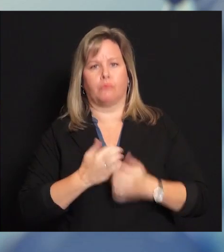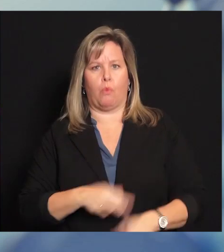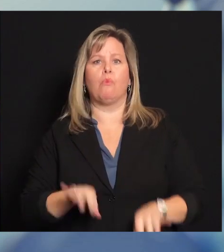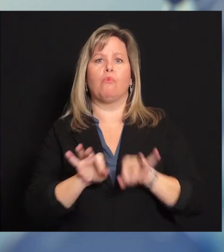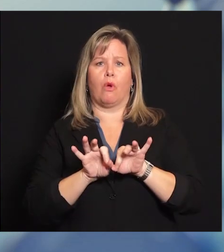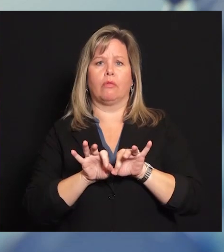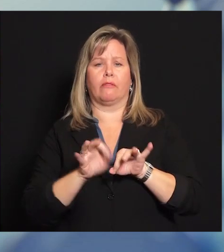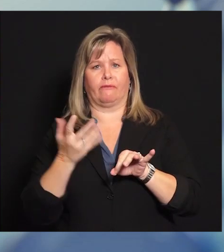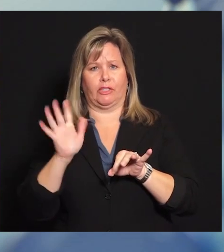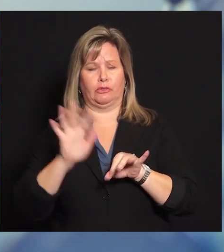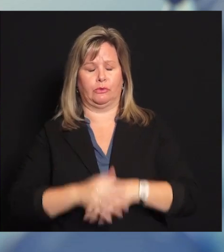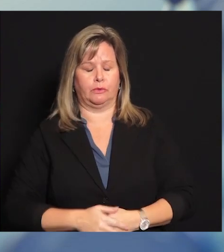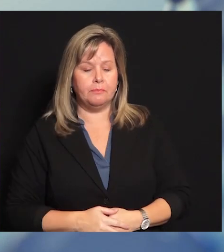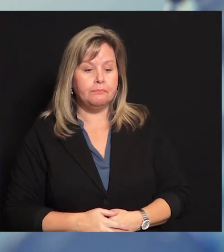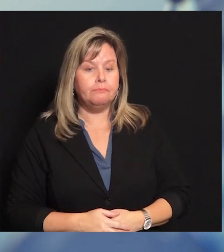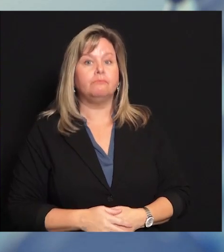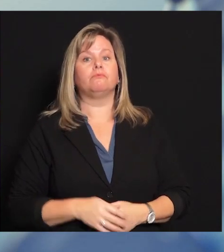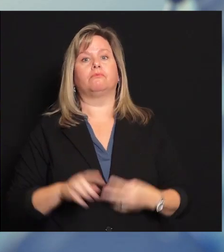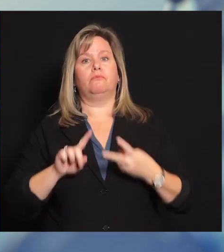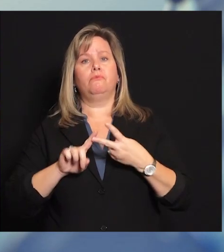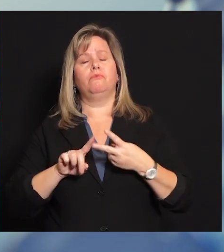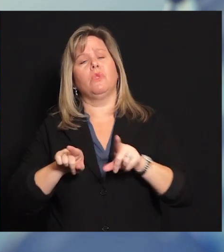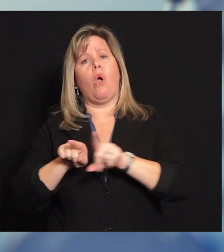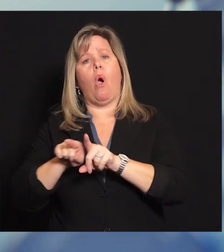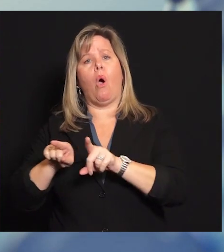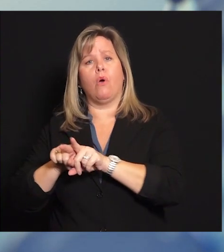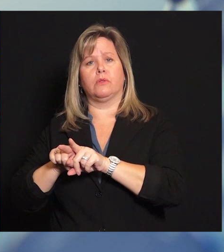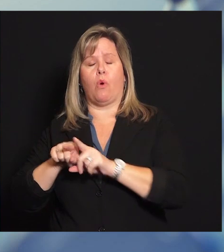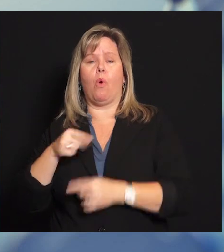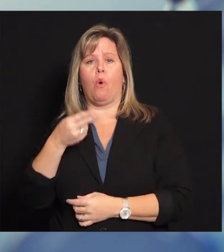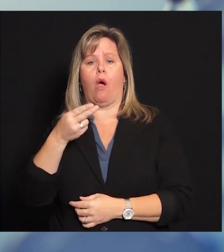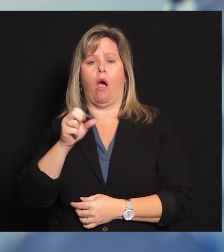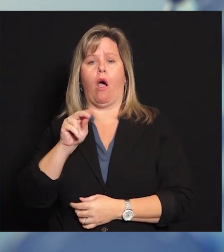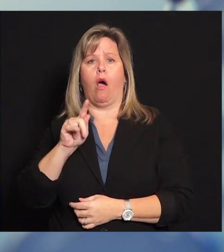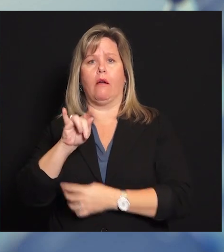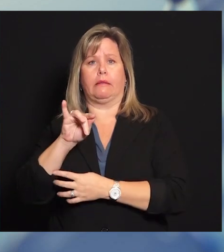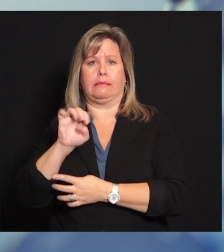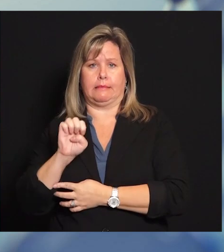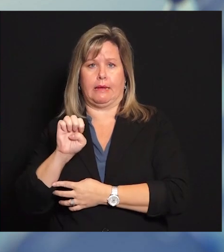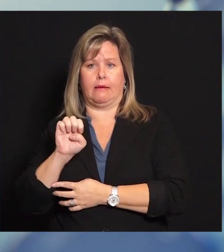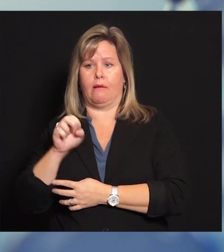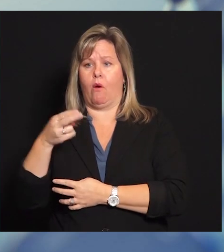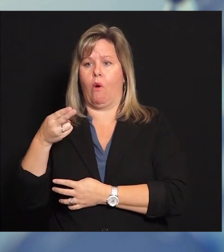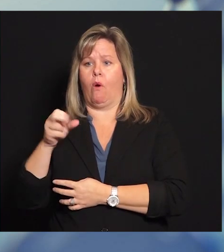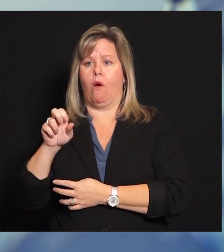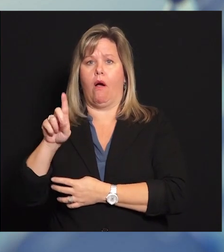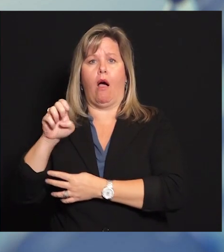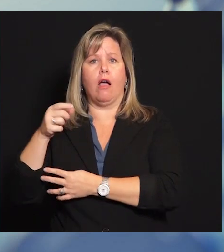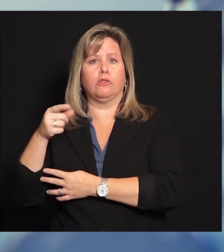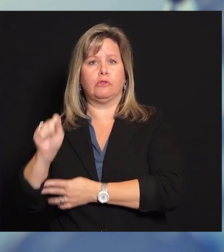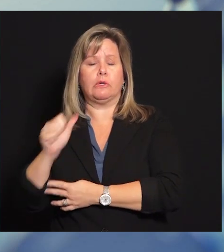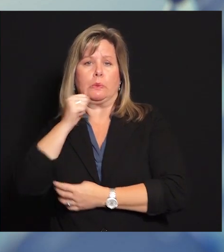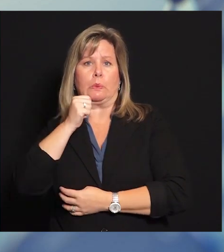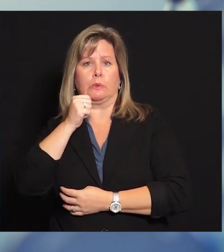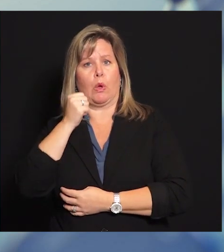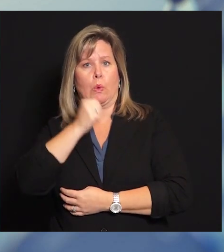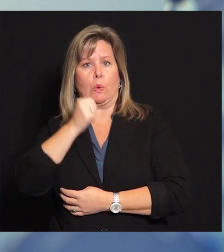death of COVID's youngest victim in Kent County, 14-year-old Hodges. You may remember Hodges